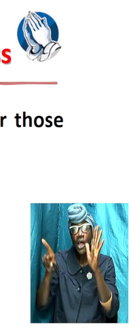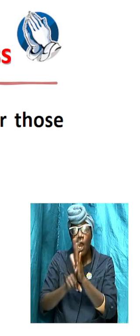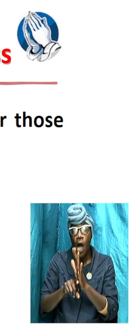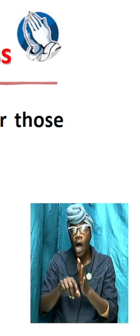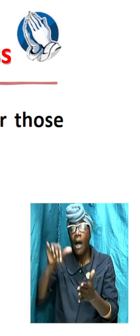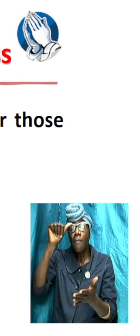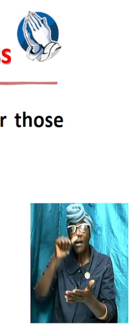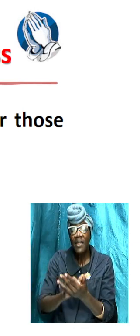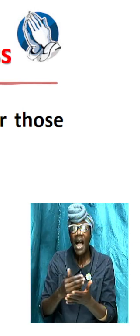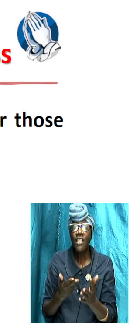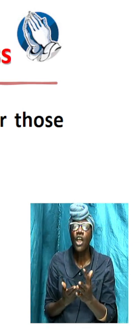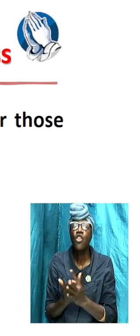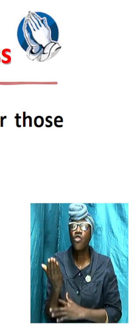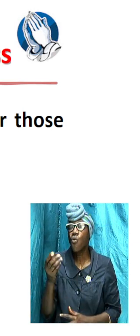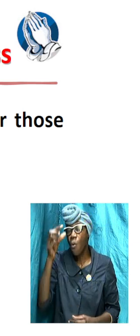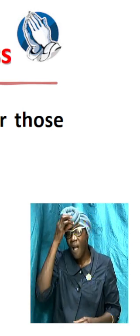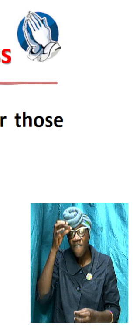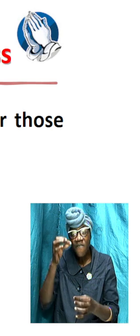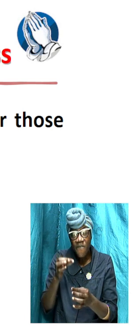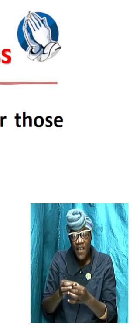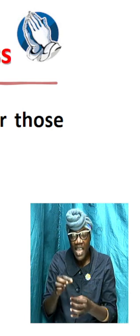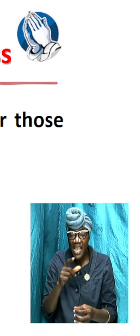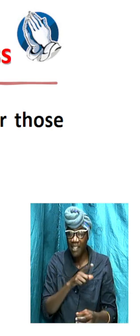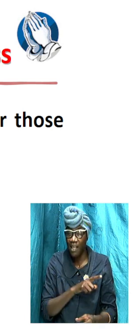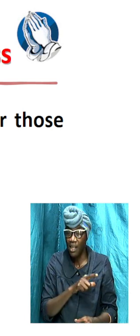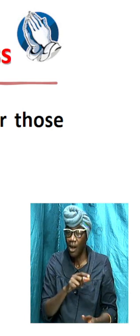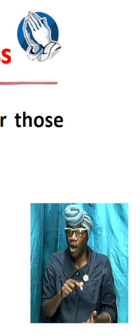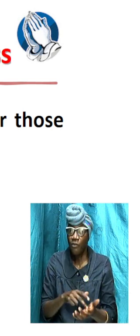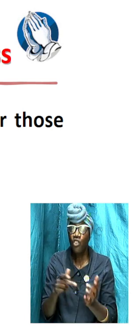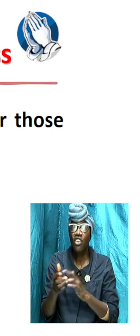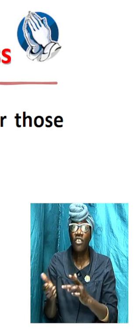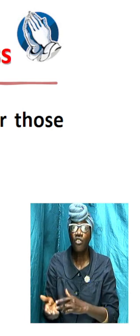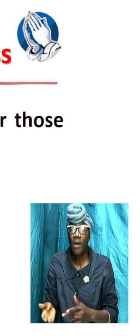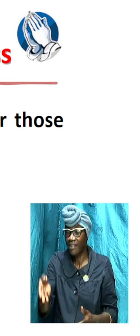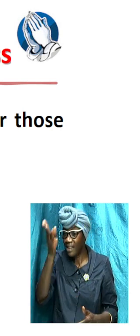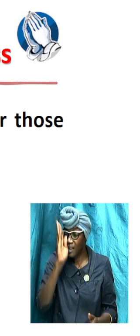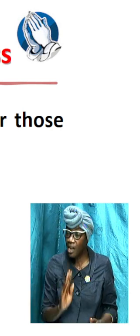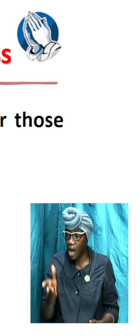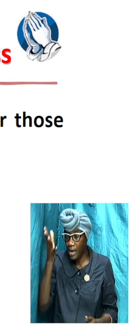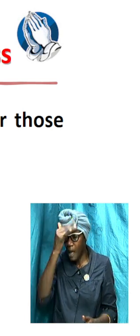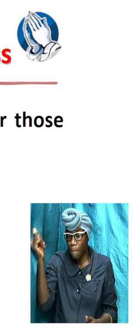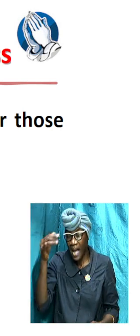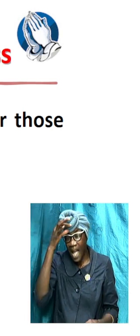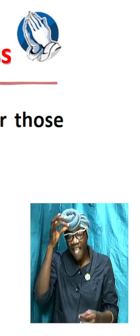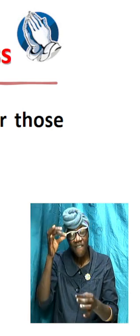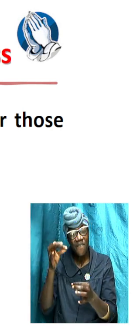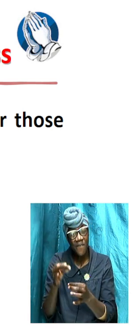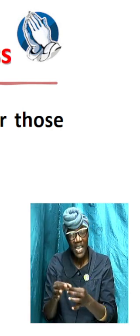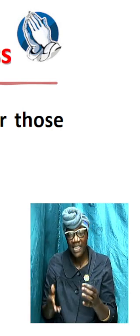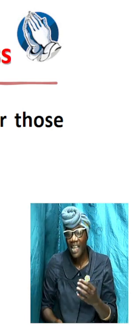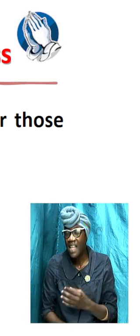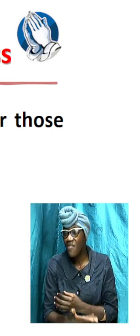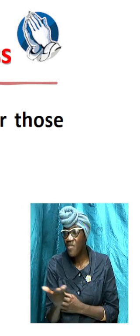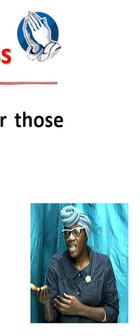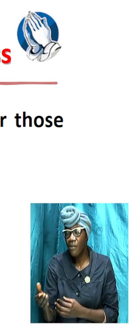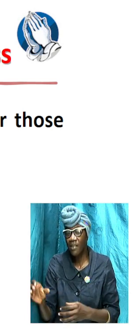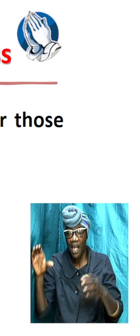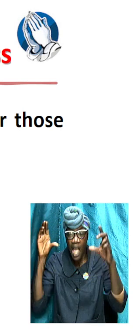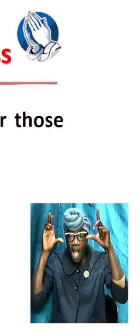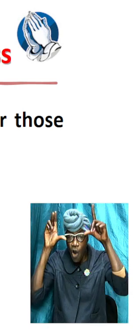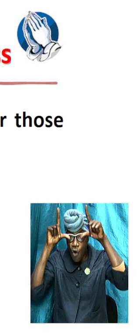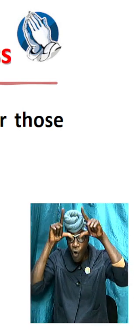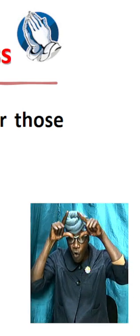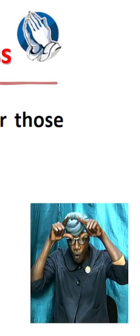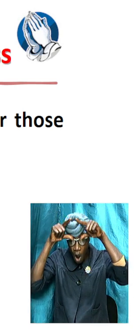of Jesus Christ, the righteousness which is in God by faith. So, brethren, there is a crown of righteousness